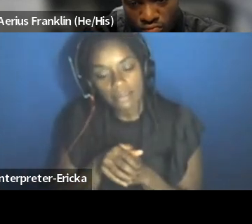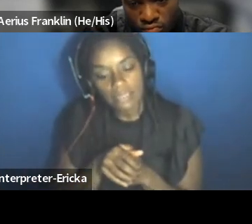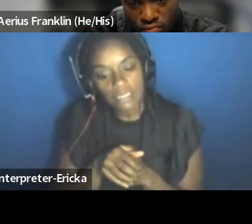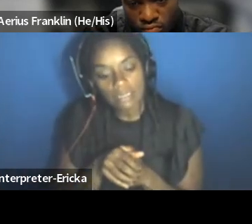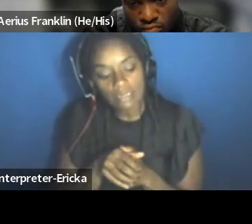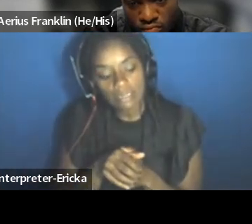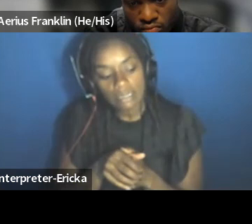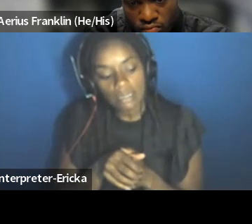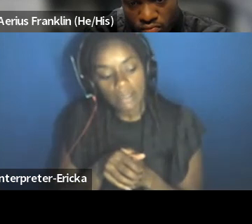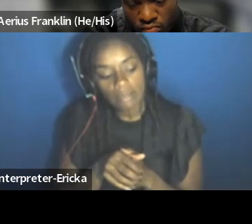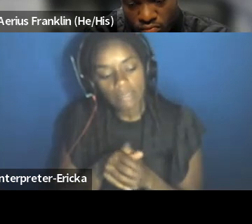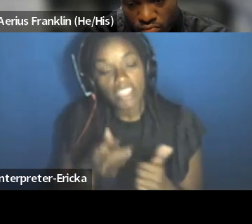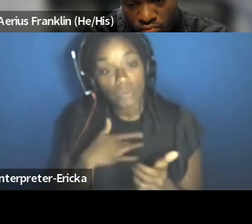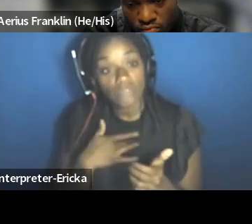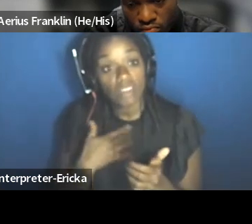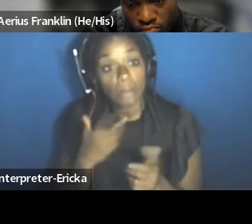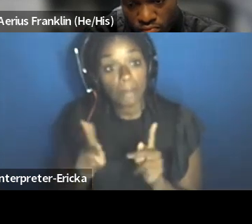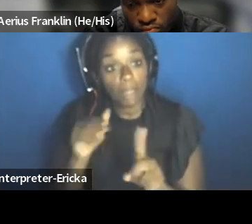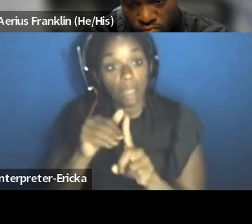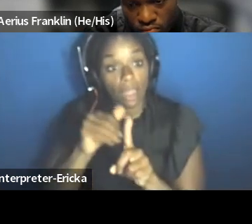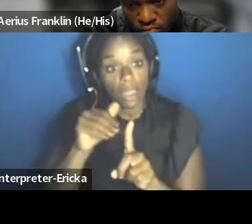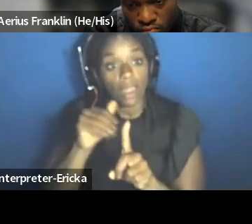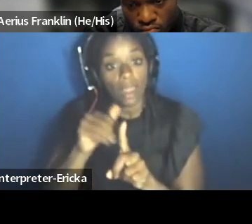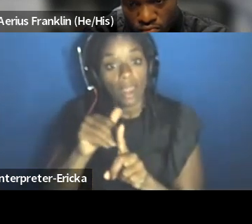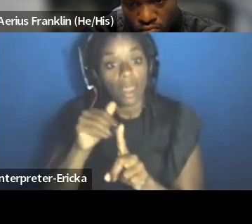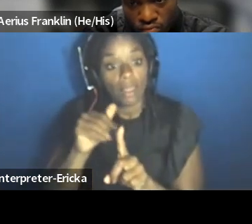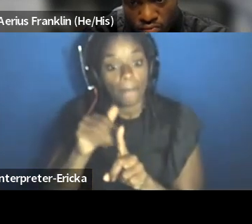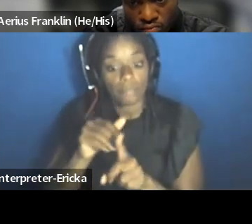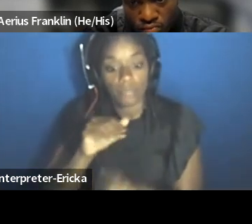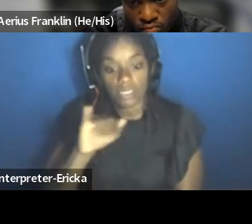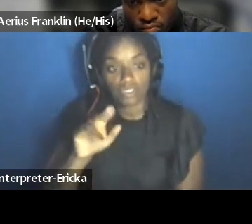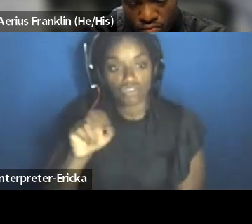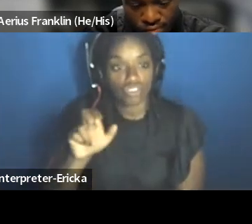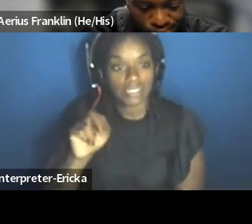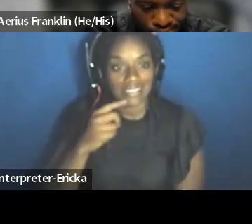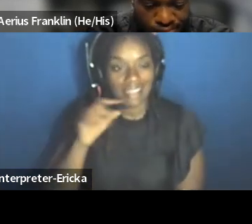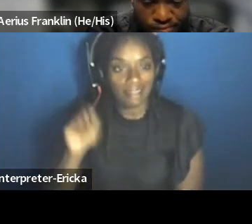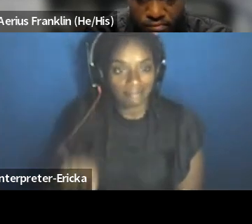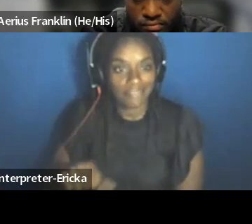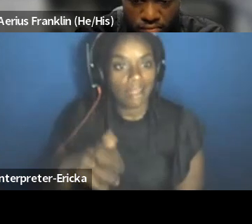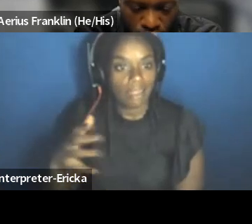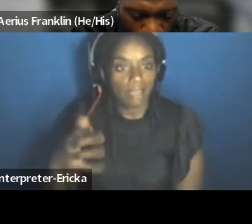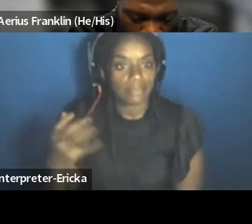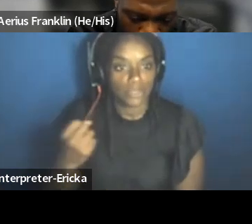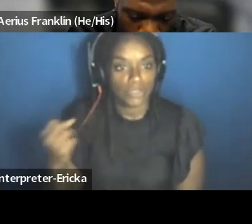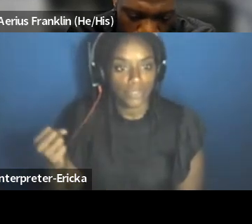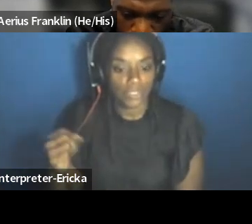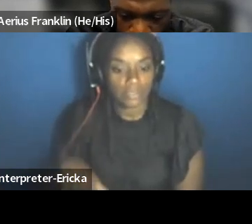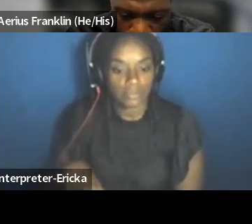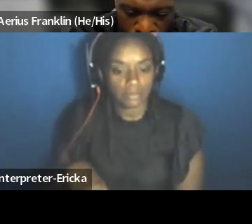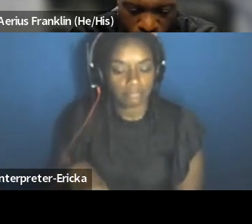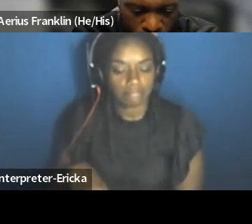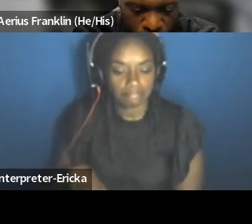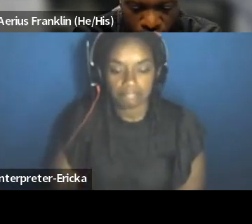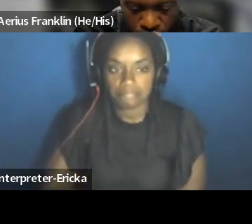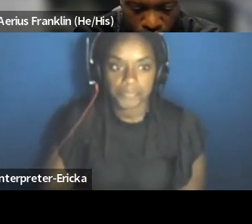you get hit up with a lot? Okay, Justin says, yes, a lot of questions about Social Security. Okay, if you do get a lot of